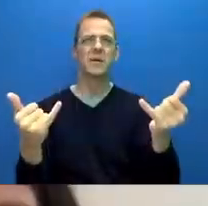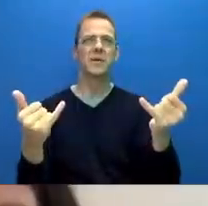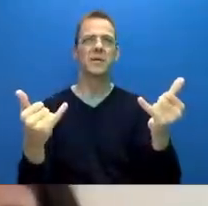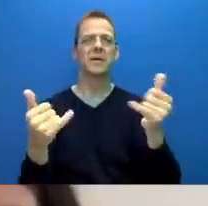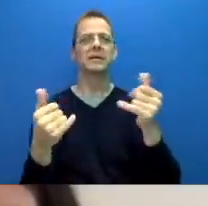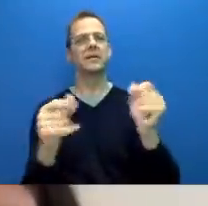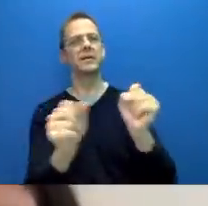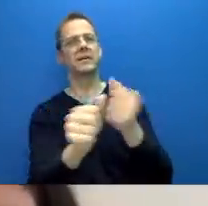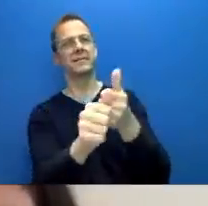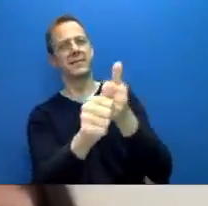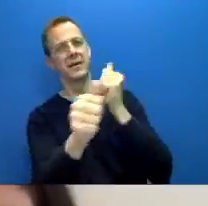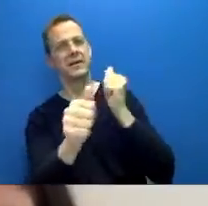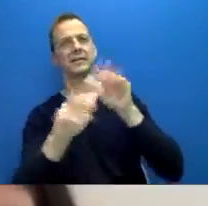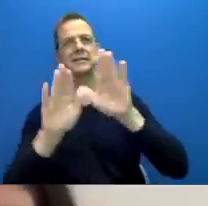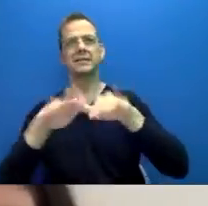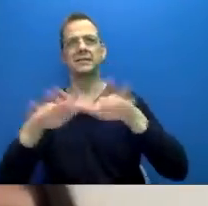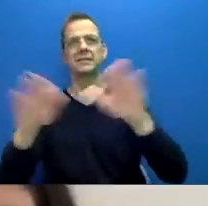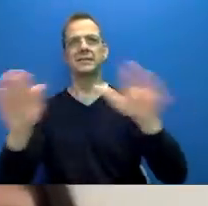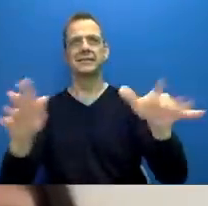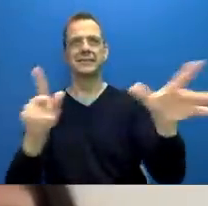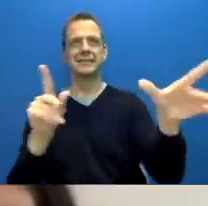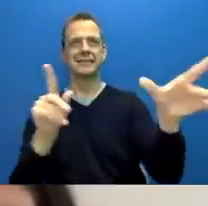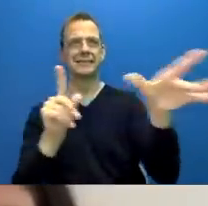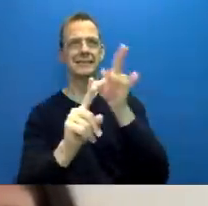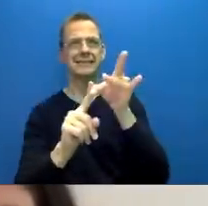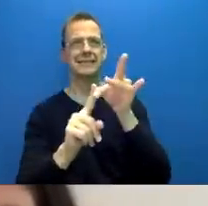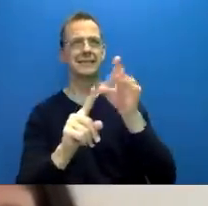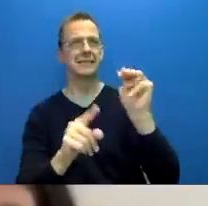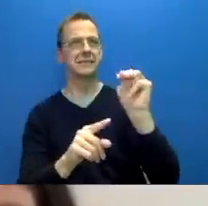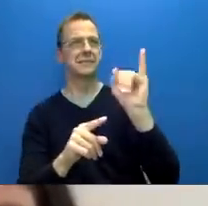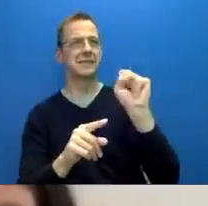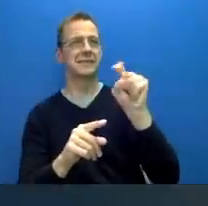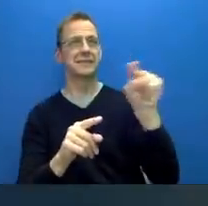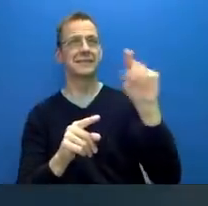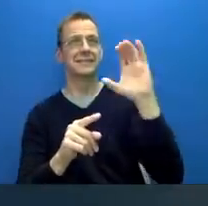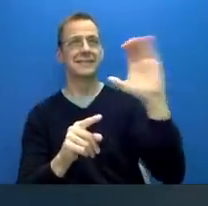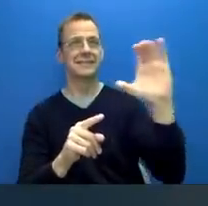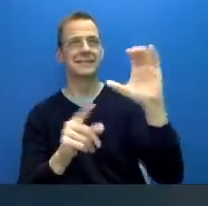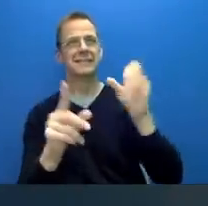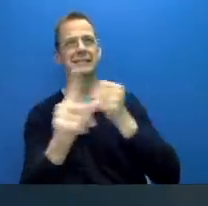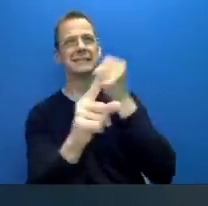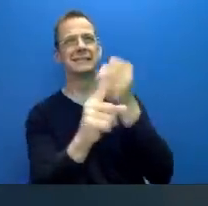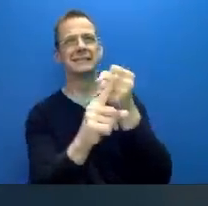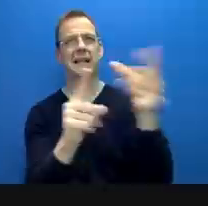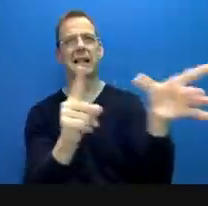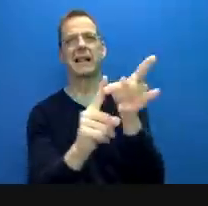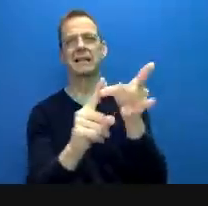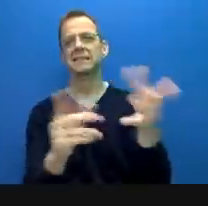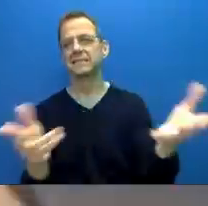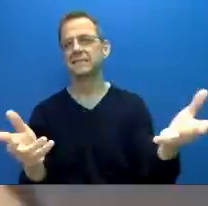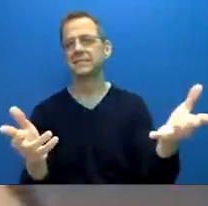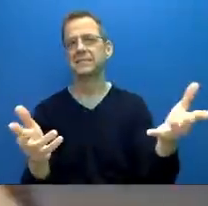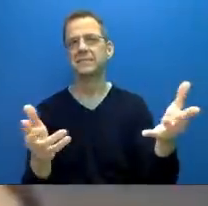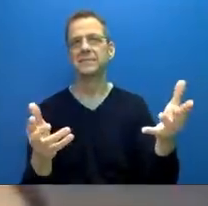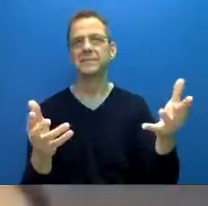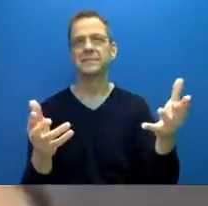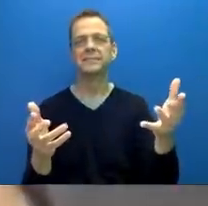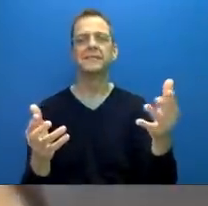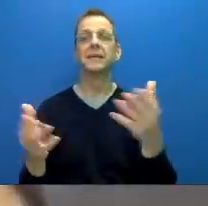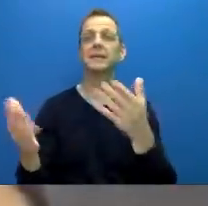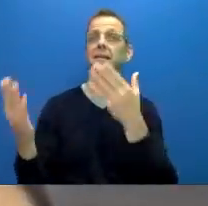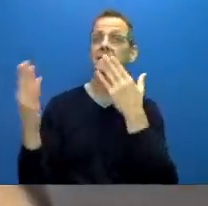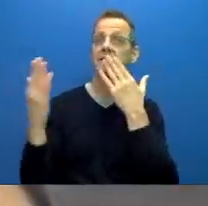Thank you so very much. I am going to bring into our Dr. Lorianne